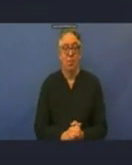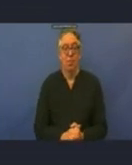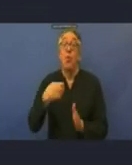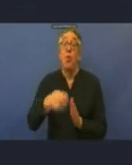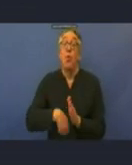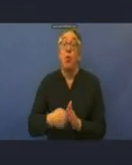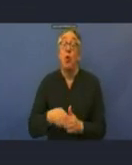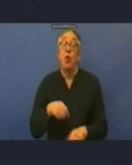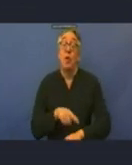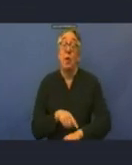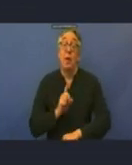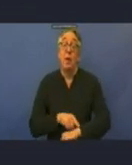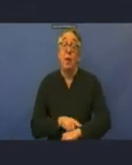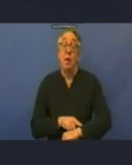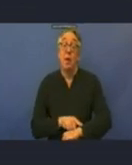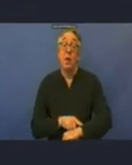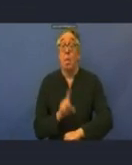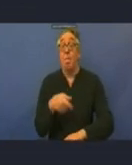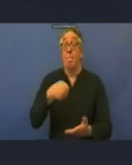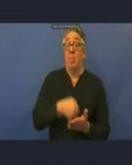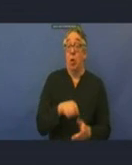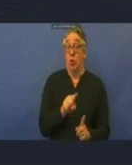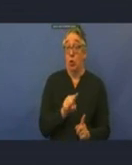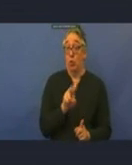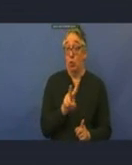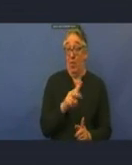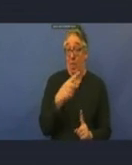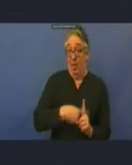a period ranging from 12 to 36 months.